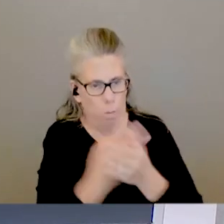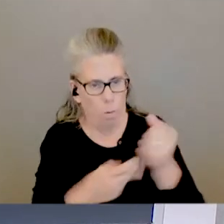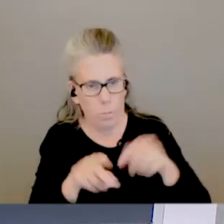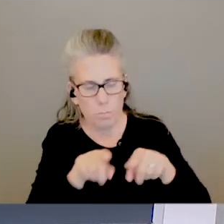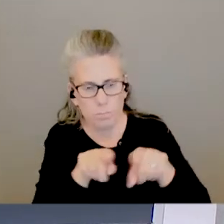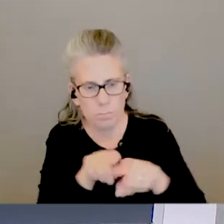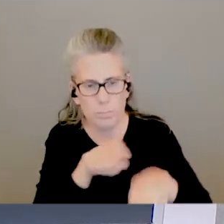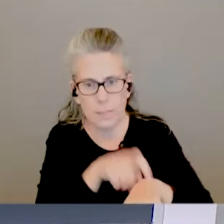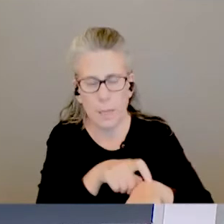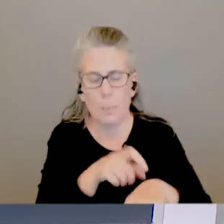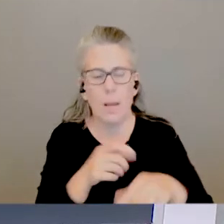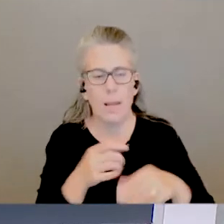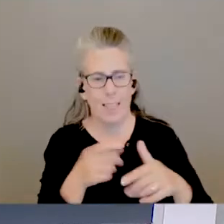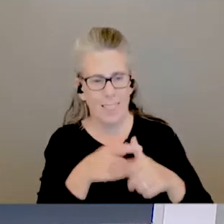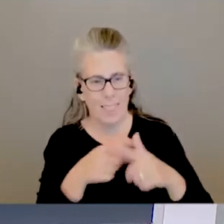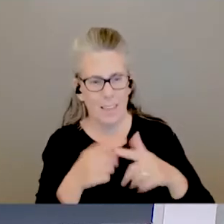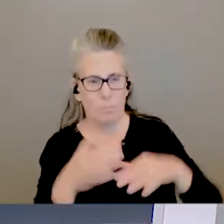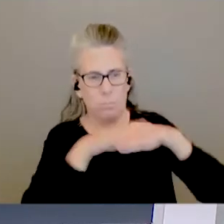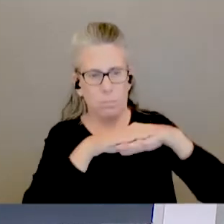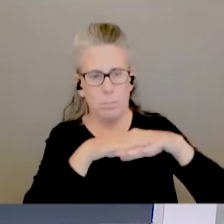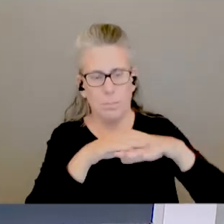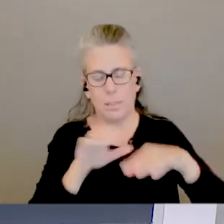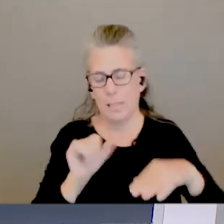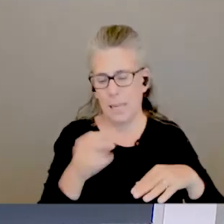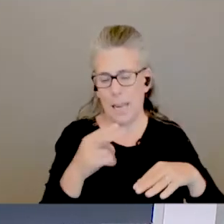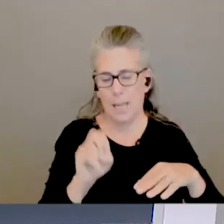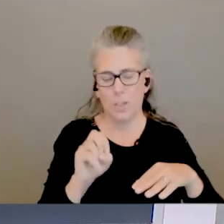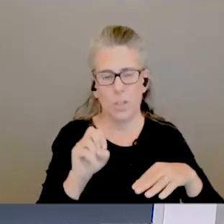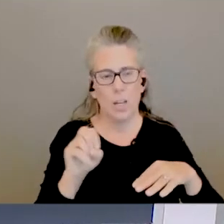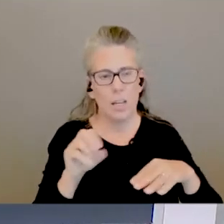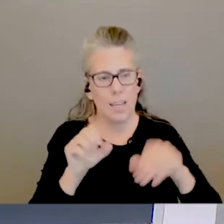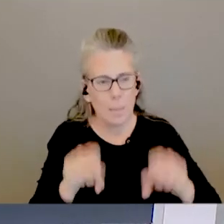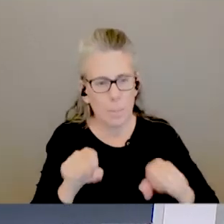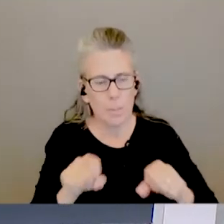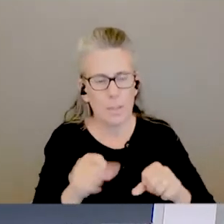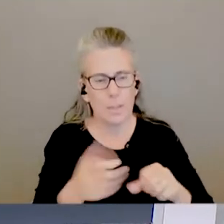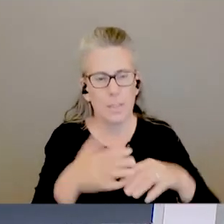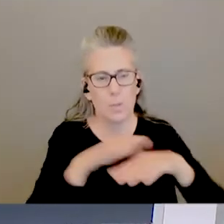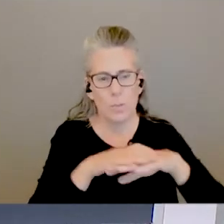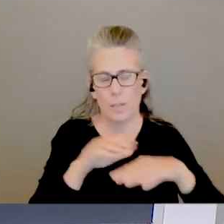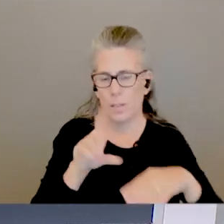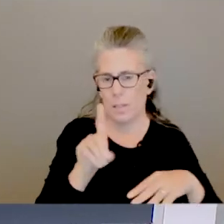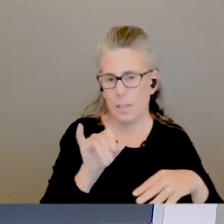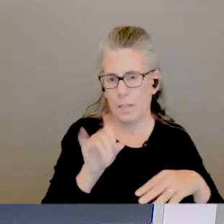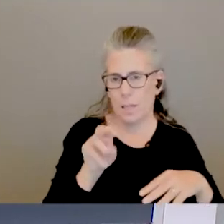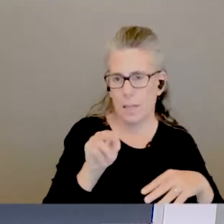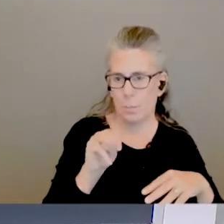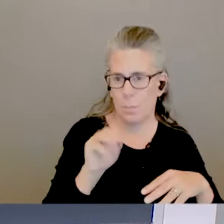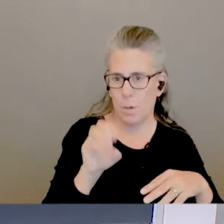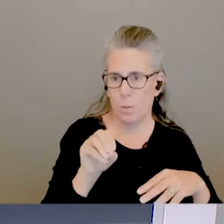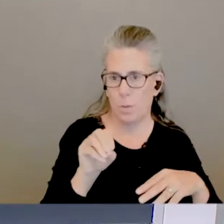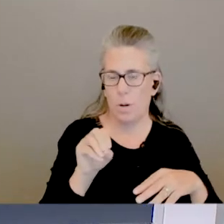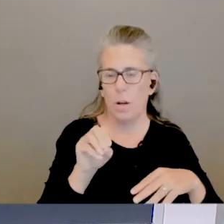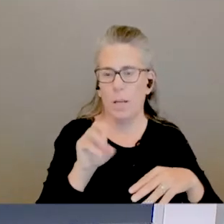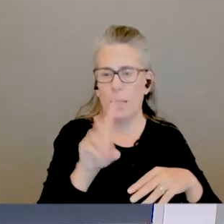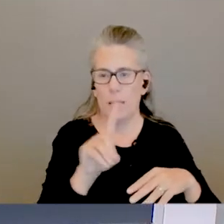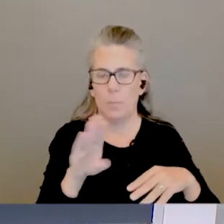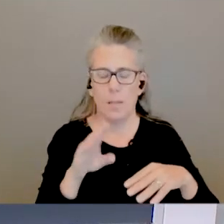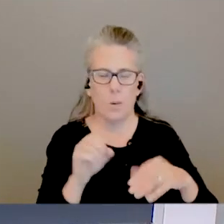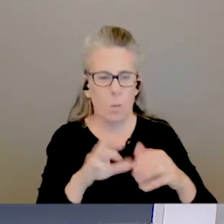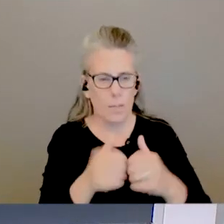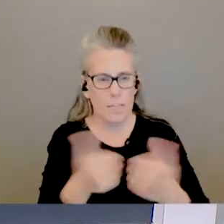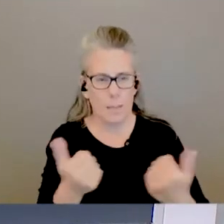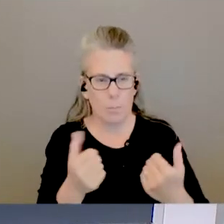the caching capabilities built into DynamoDB? Or is DynamoDB also kind of like serving as a hybrid caching layer? For our campaign